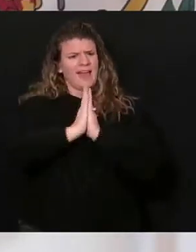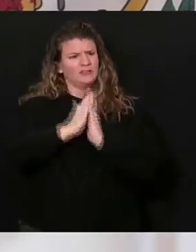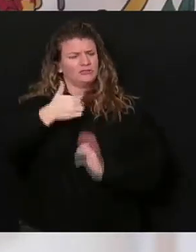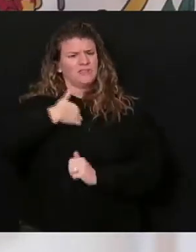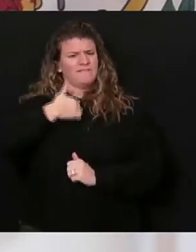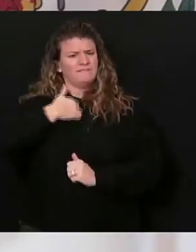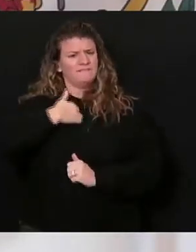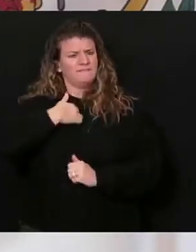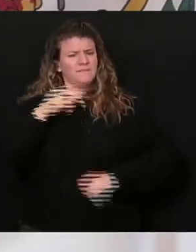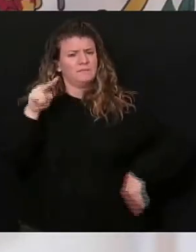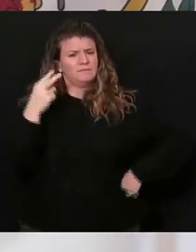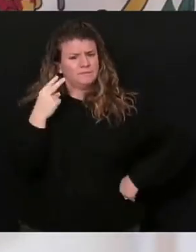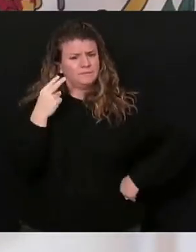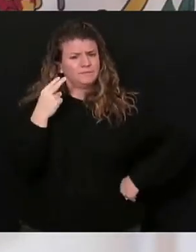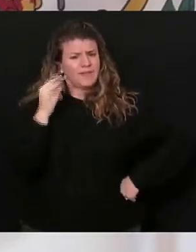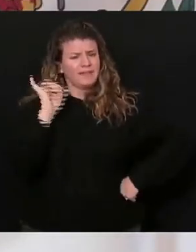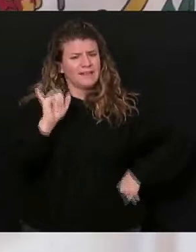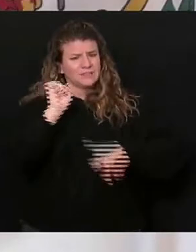interesting dilemma.